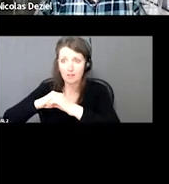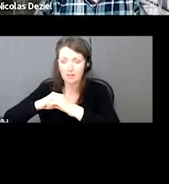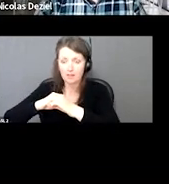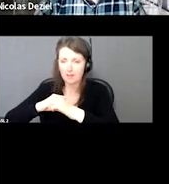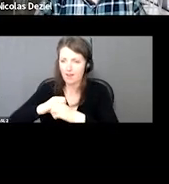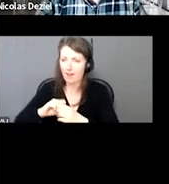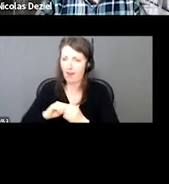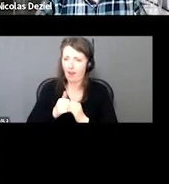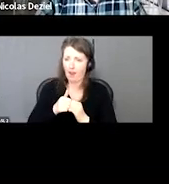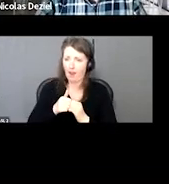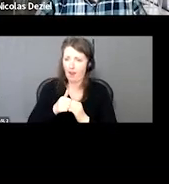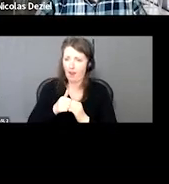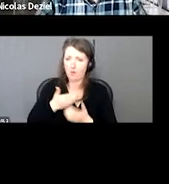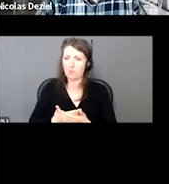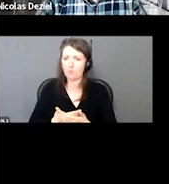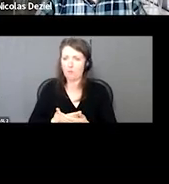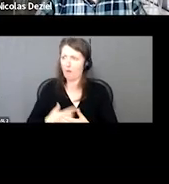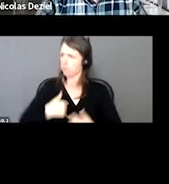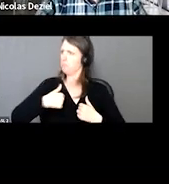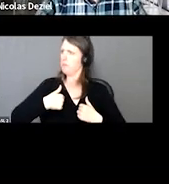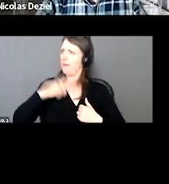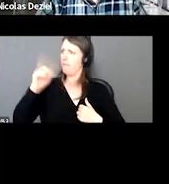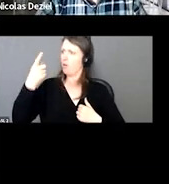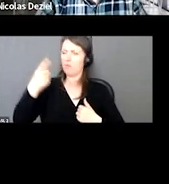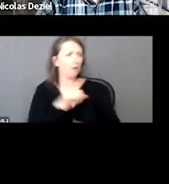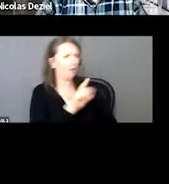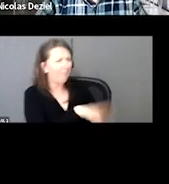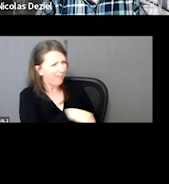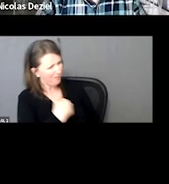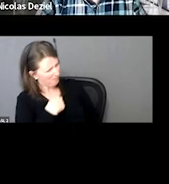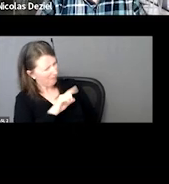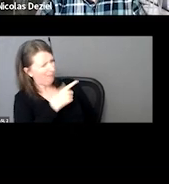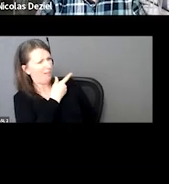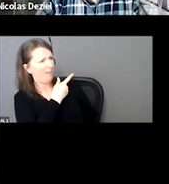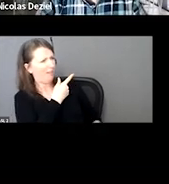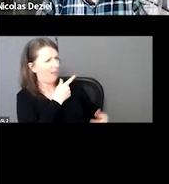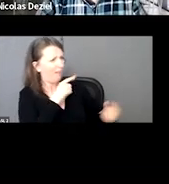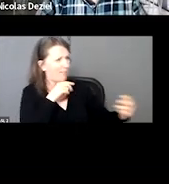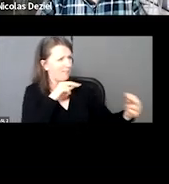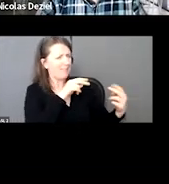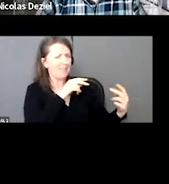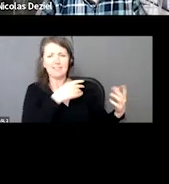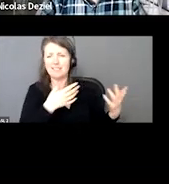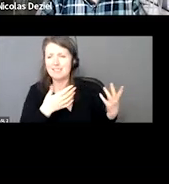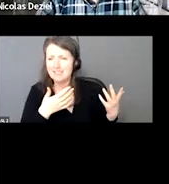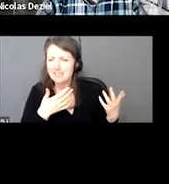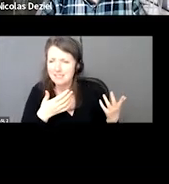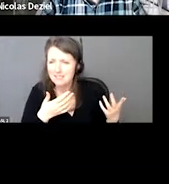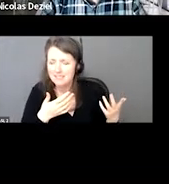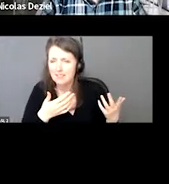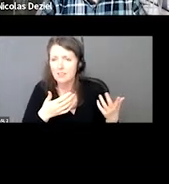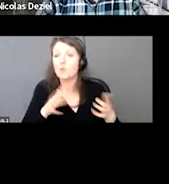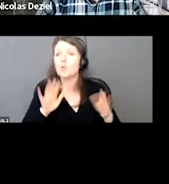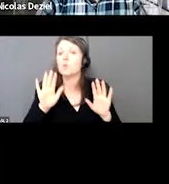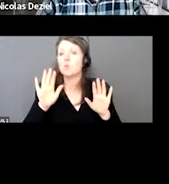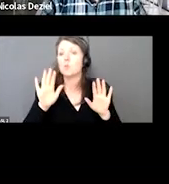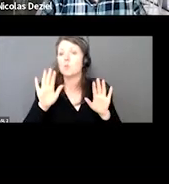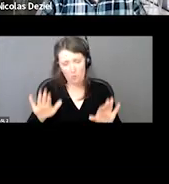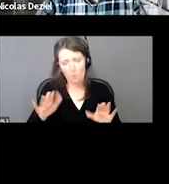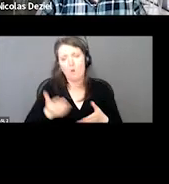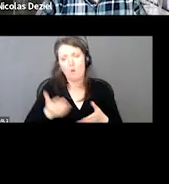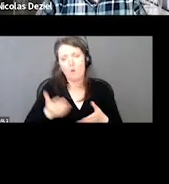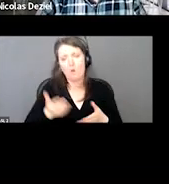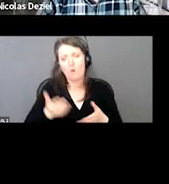That's why it's worth getting a copyright certificate because it's $50. You get it at CIPO. It's